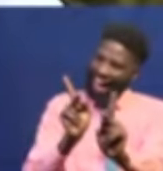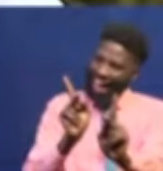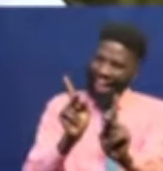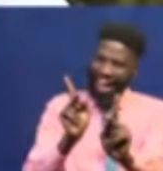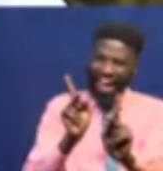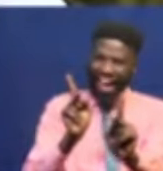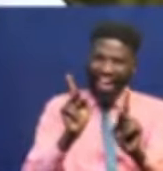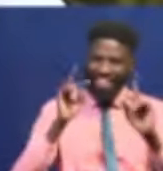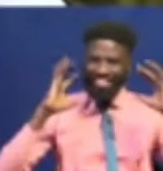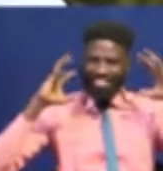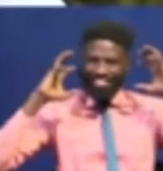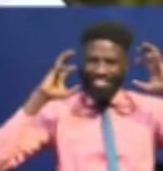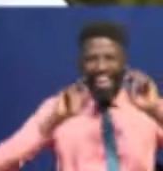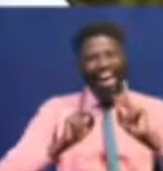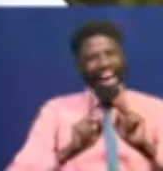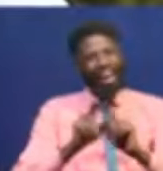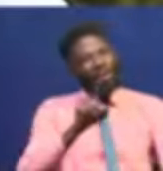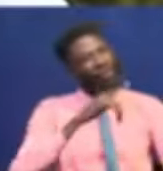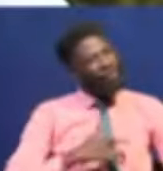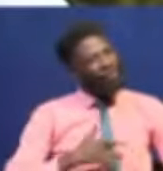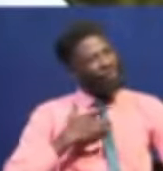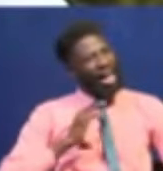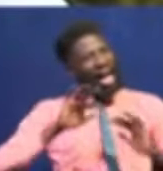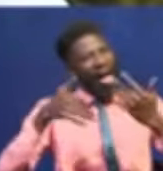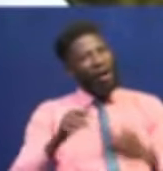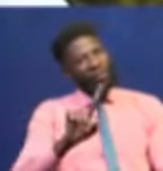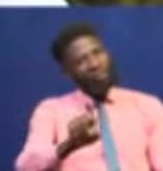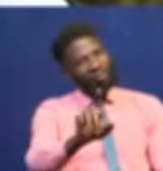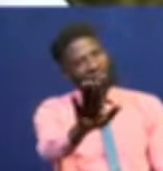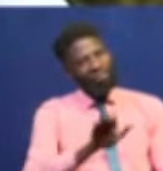in distress. How does that make you feel?